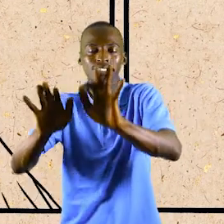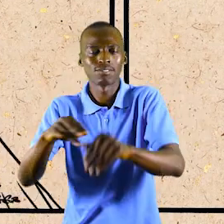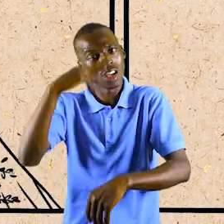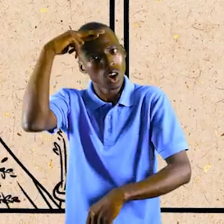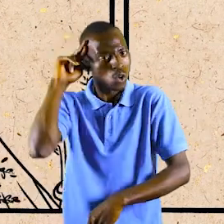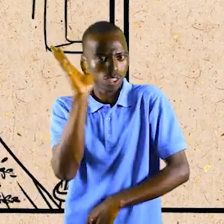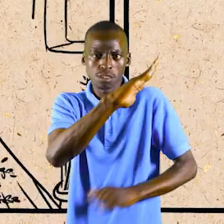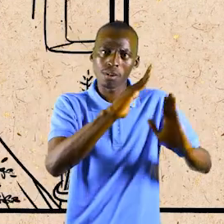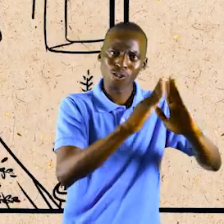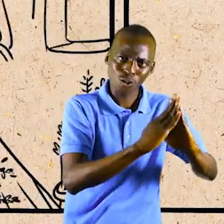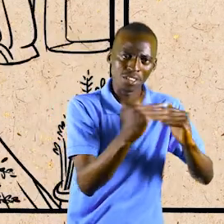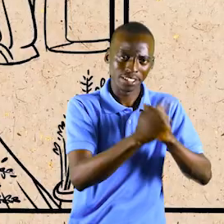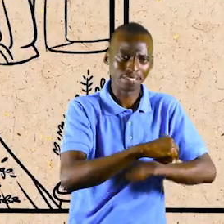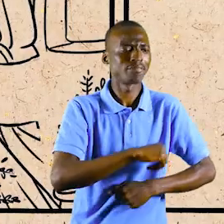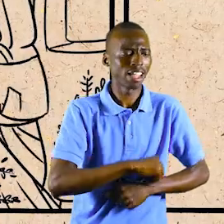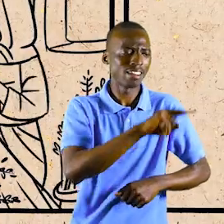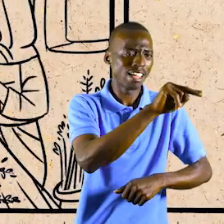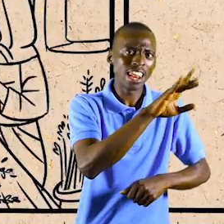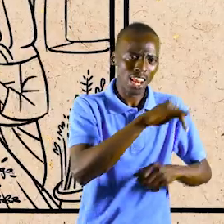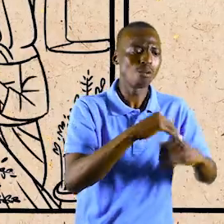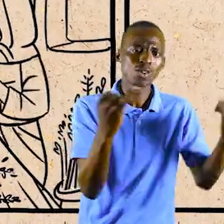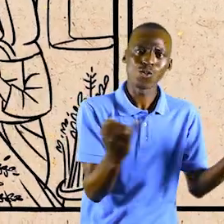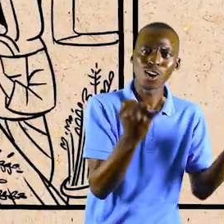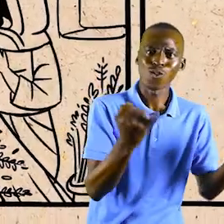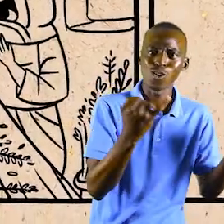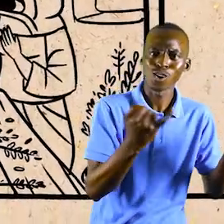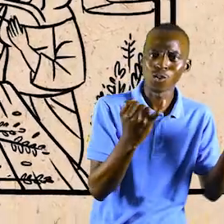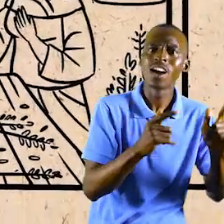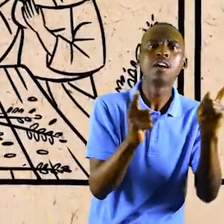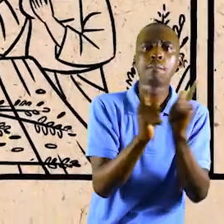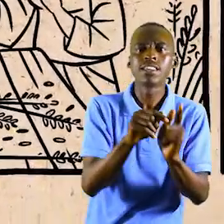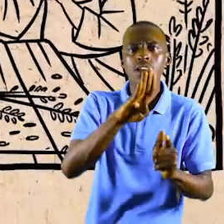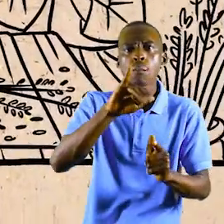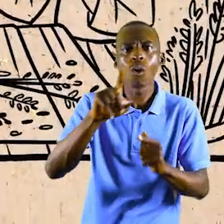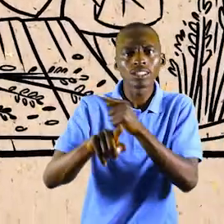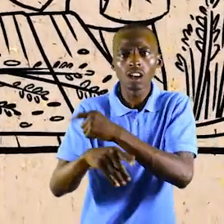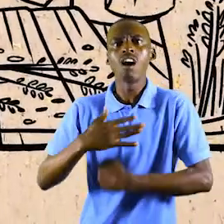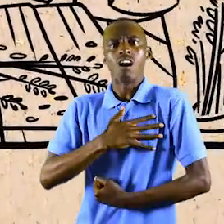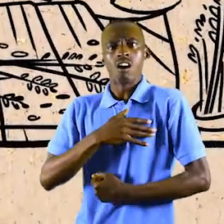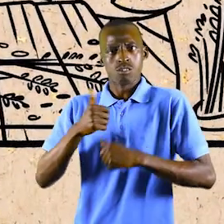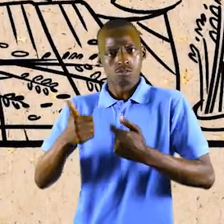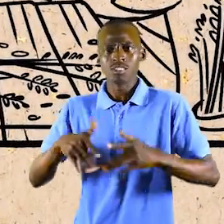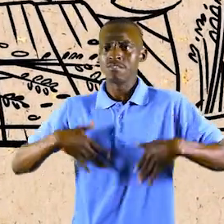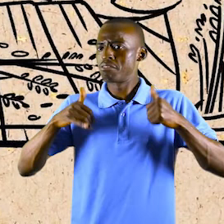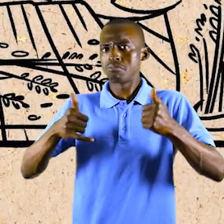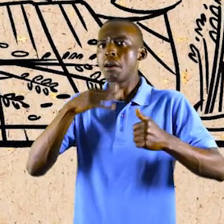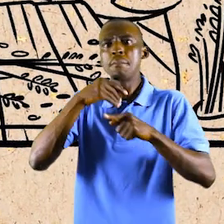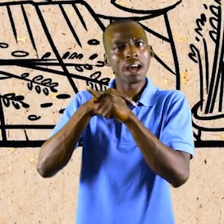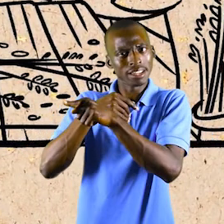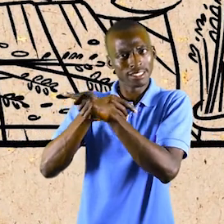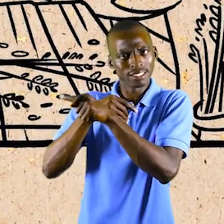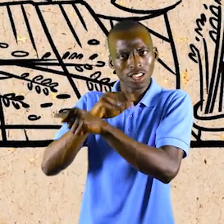Ruth comes home that day, and Naomi finds out that she met Boaz, and she is thrilled. She says Boaz is